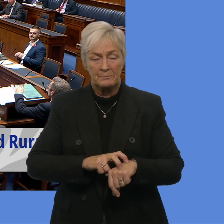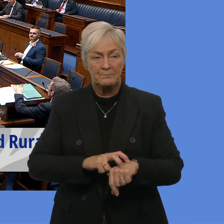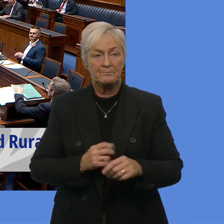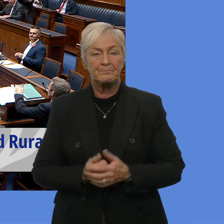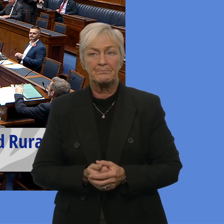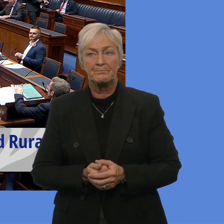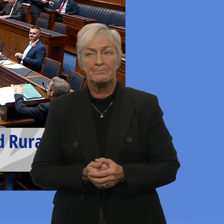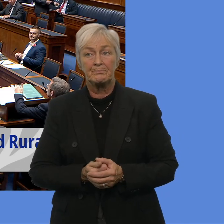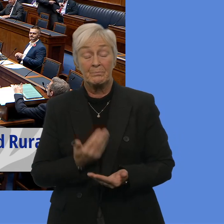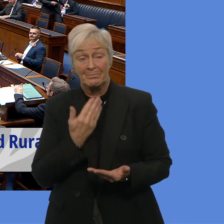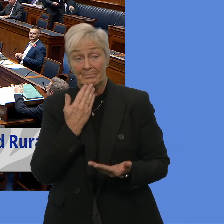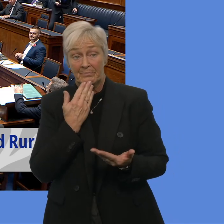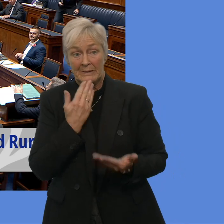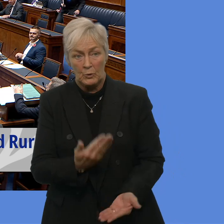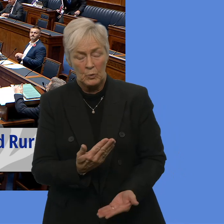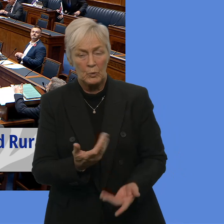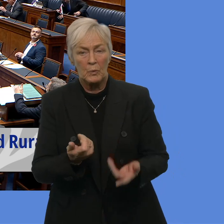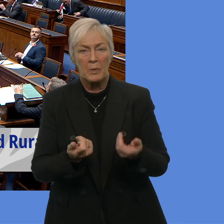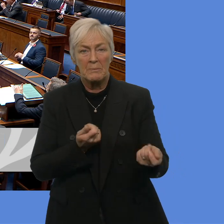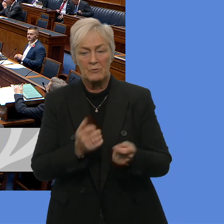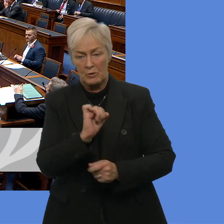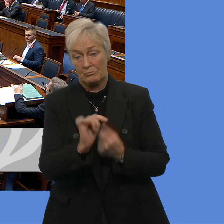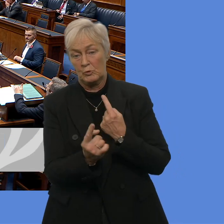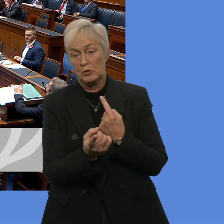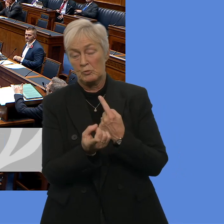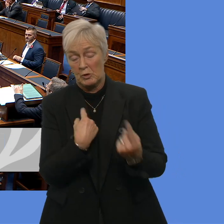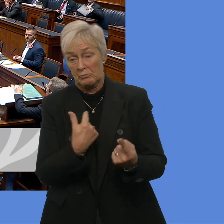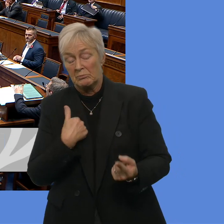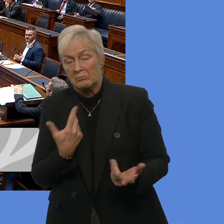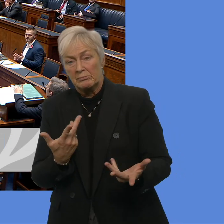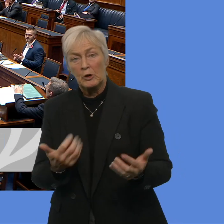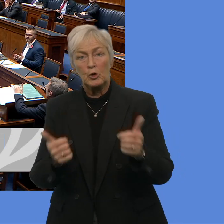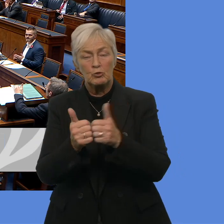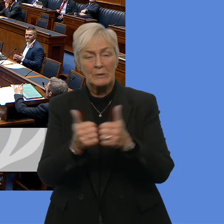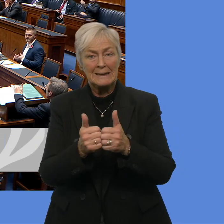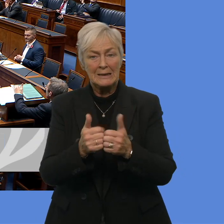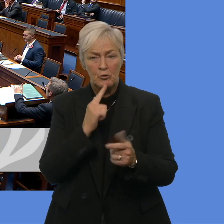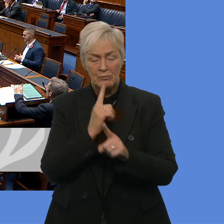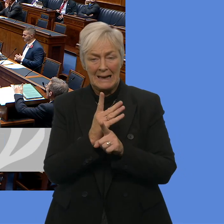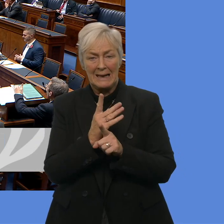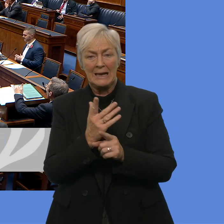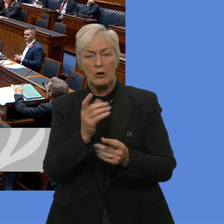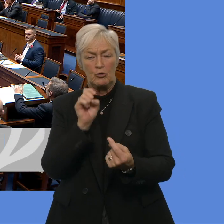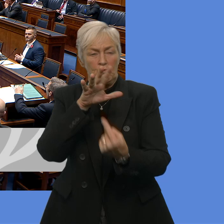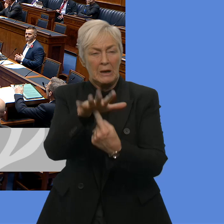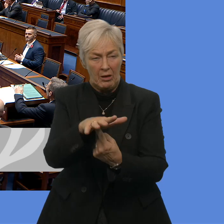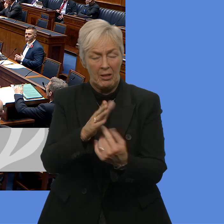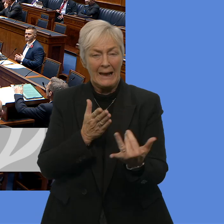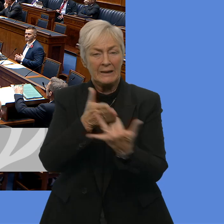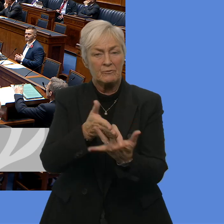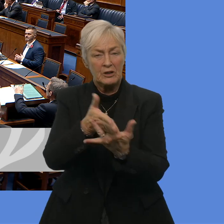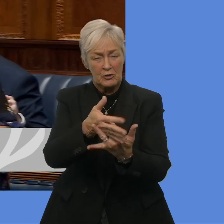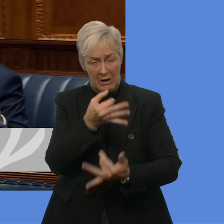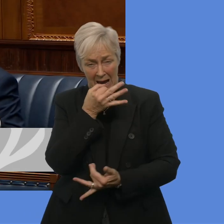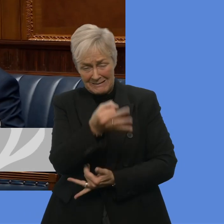Thank you, and I thank the Minister for his response. I agree that these are critical interventions. Can I ask how this action can